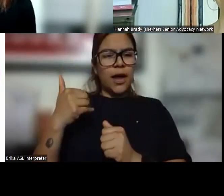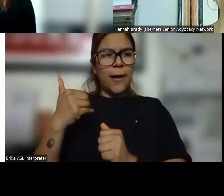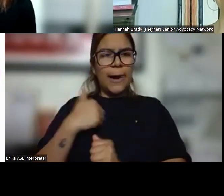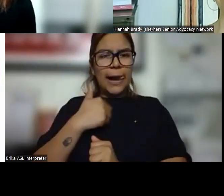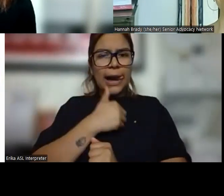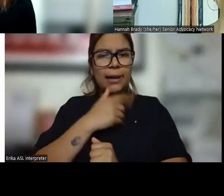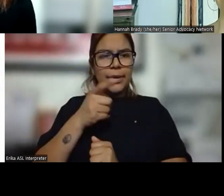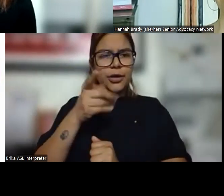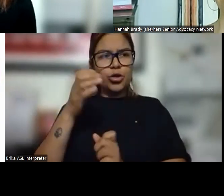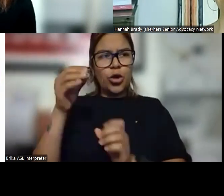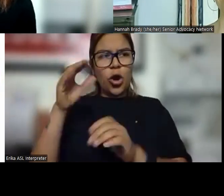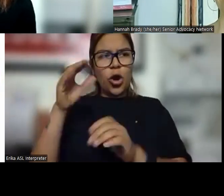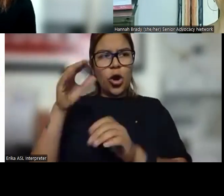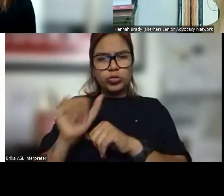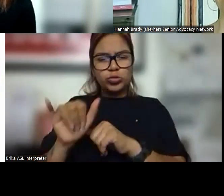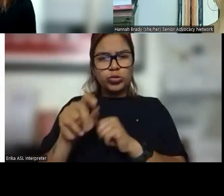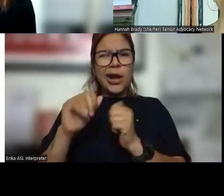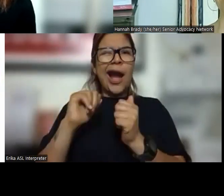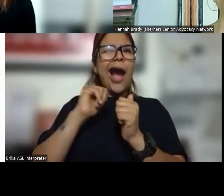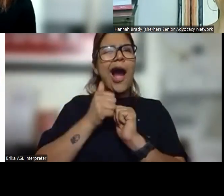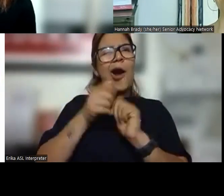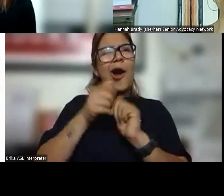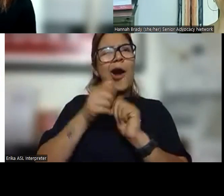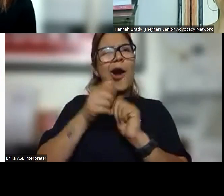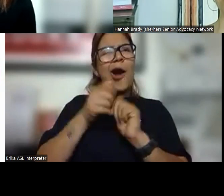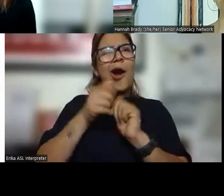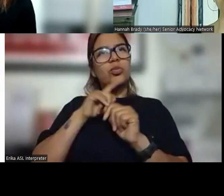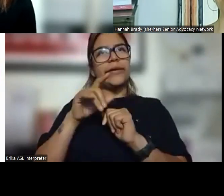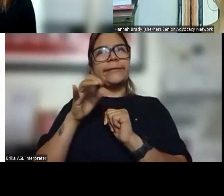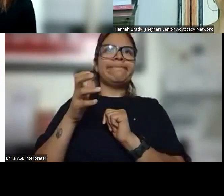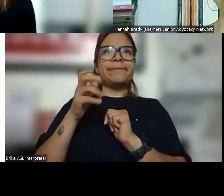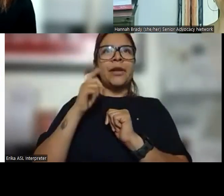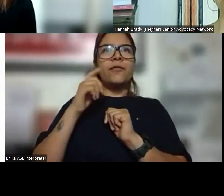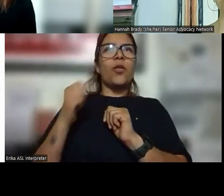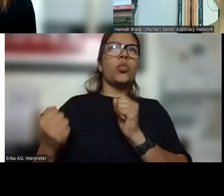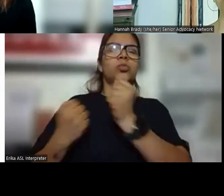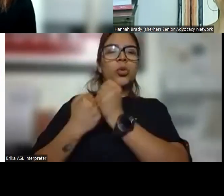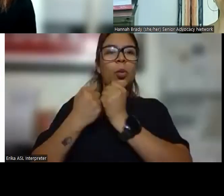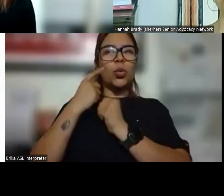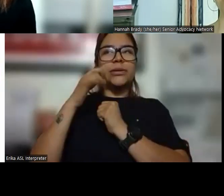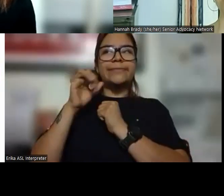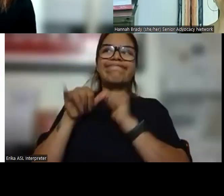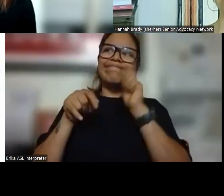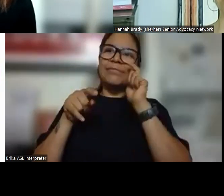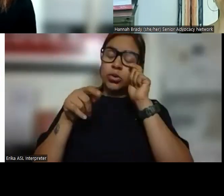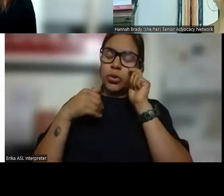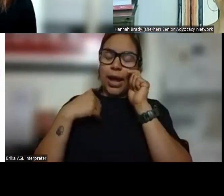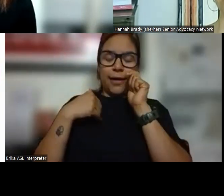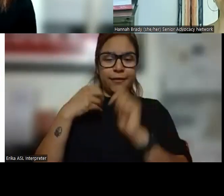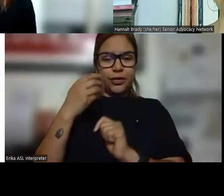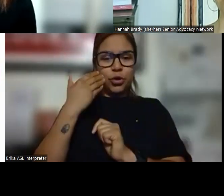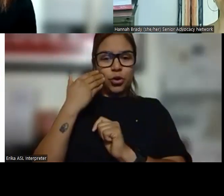wondering how essential was advocacy efforts to address the coordinated